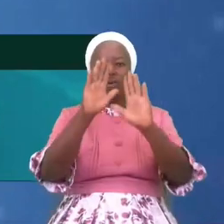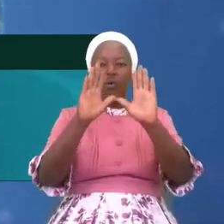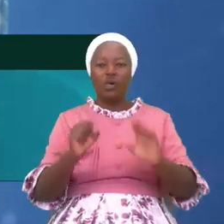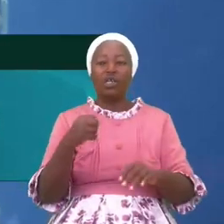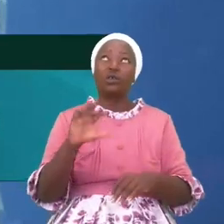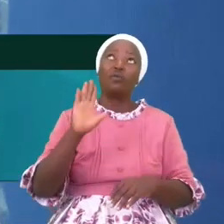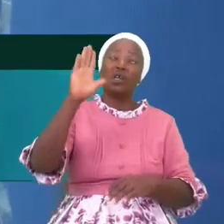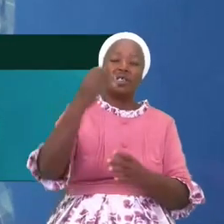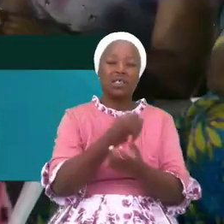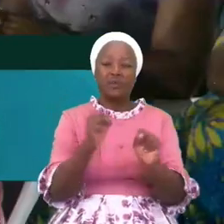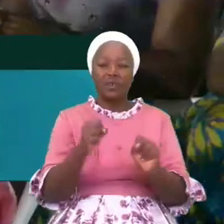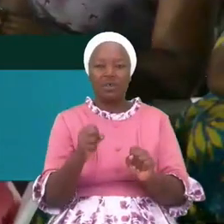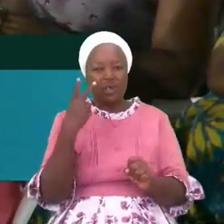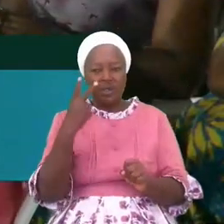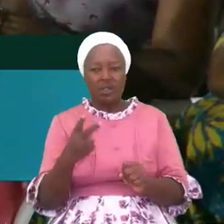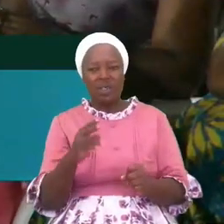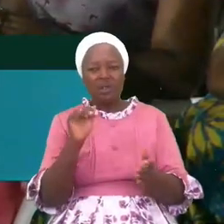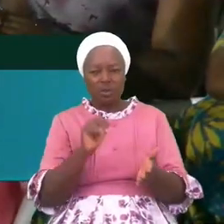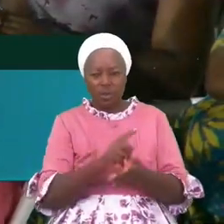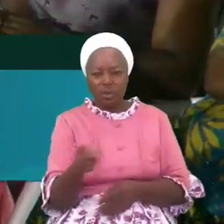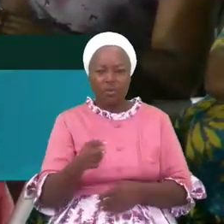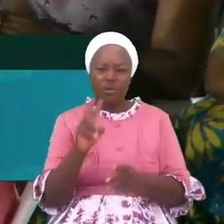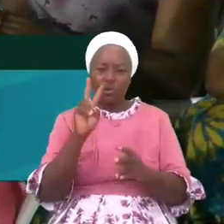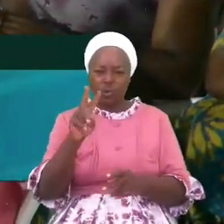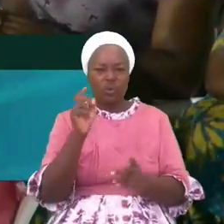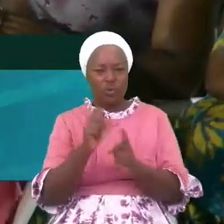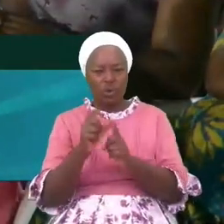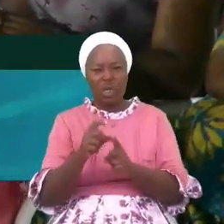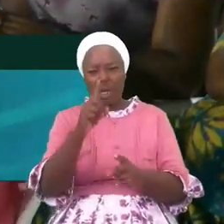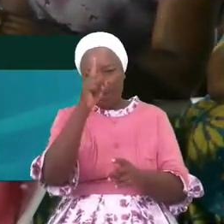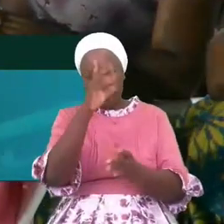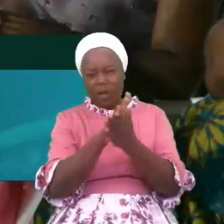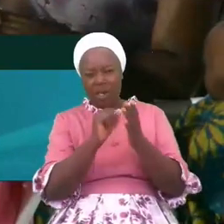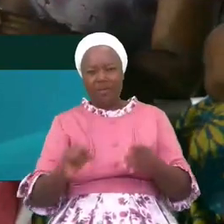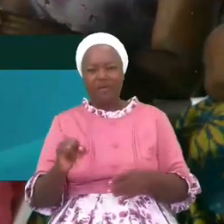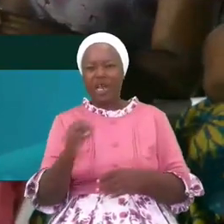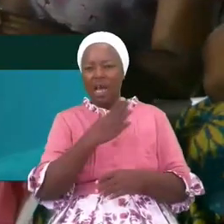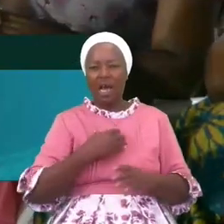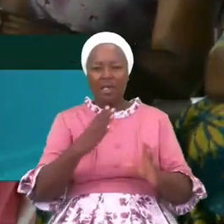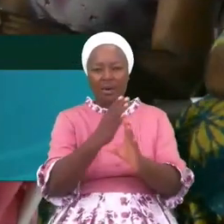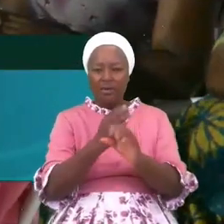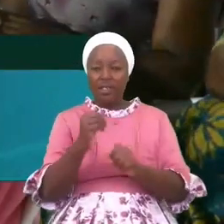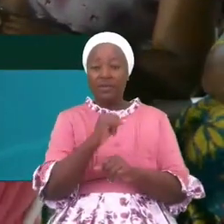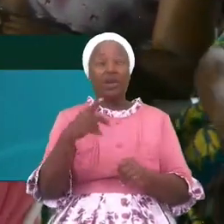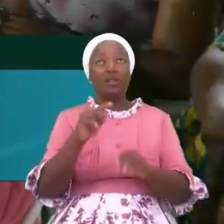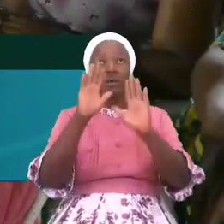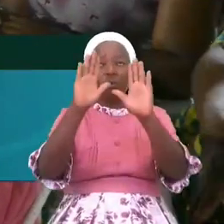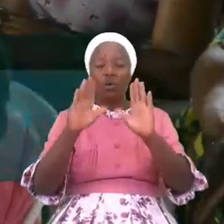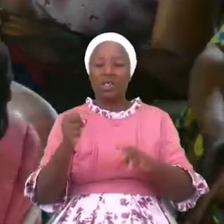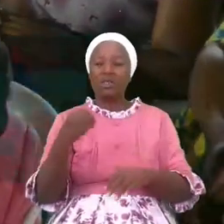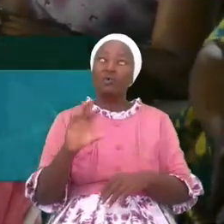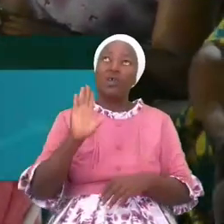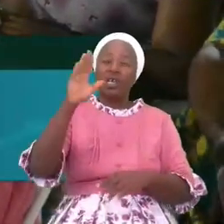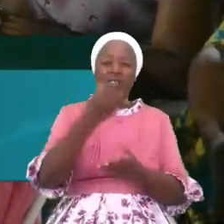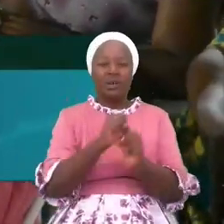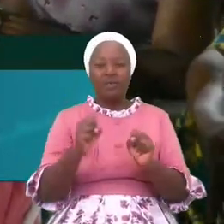believing and receiving the wonders of his salvation. Look at Isaiah chapter 53,